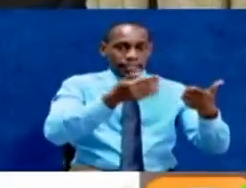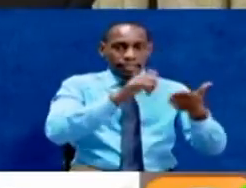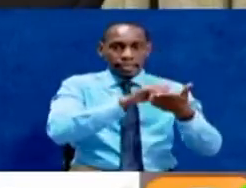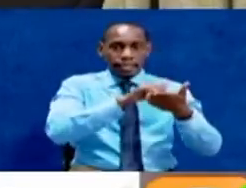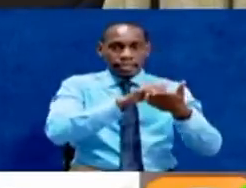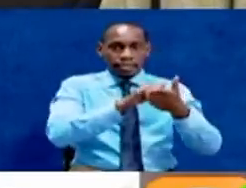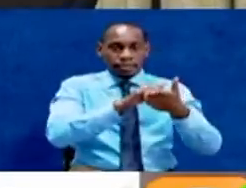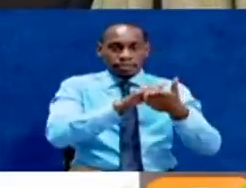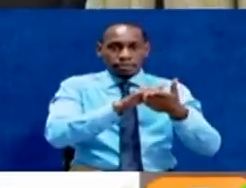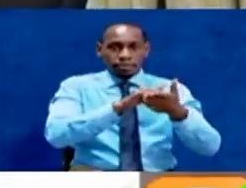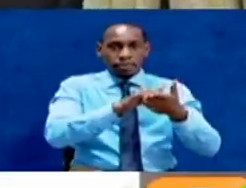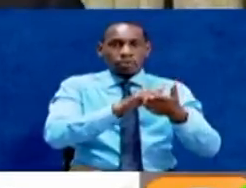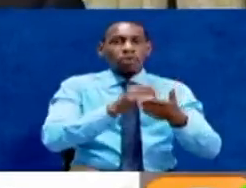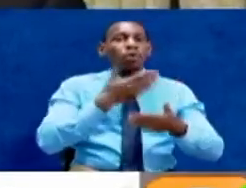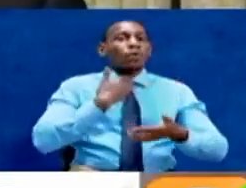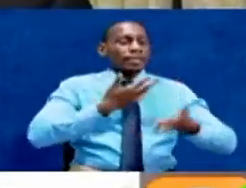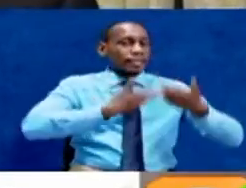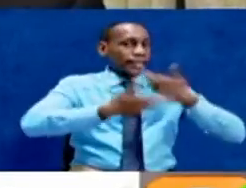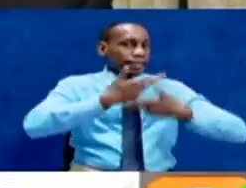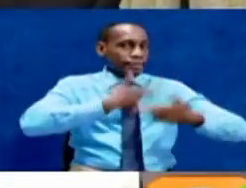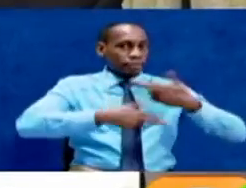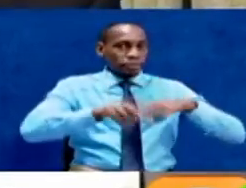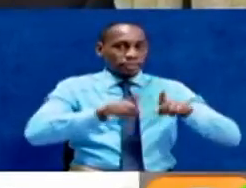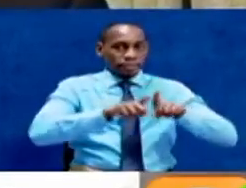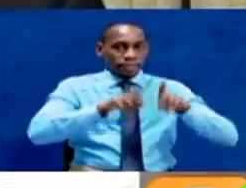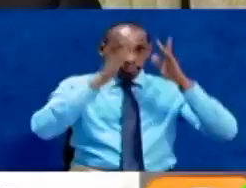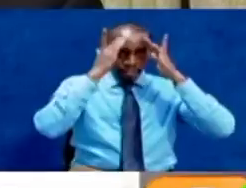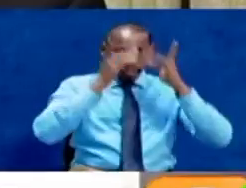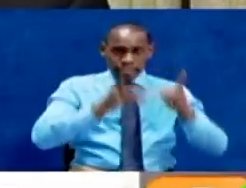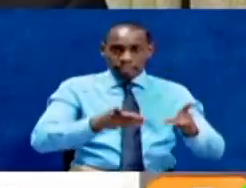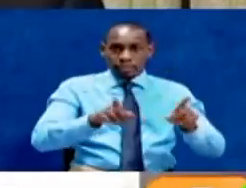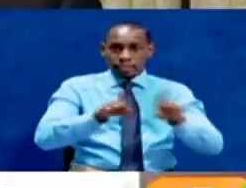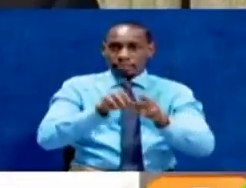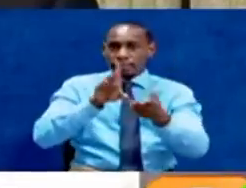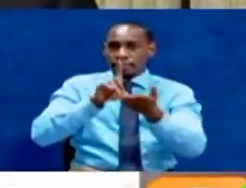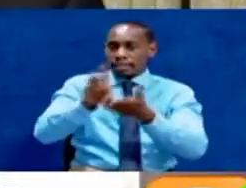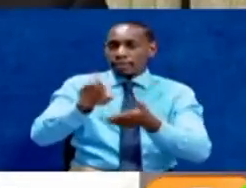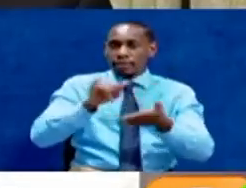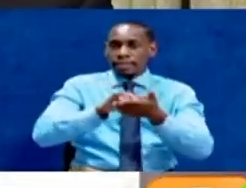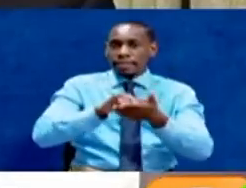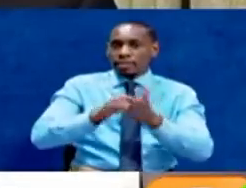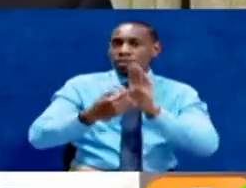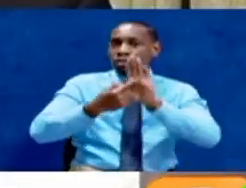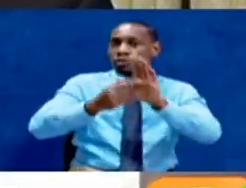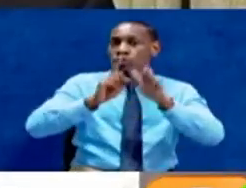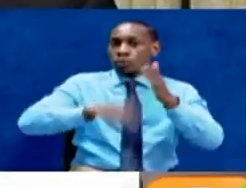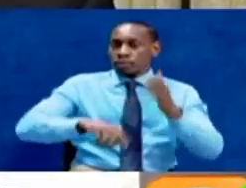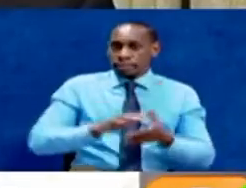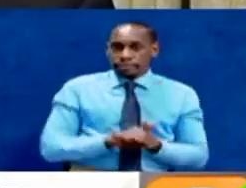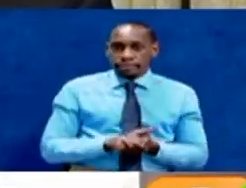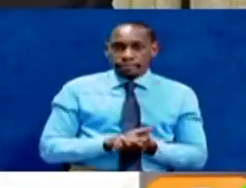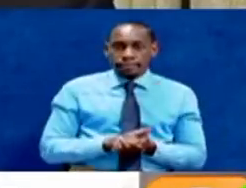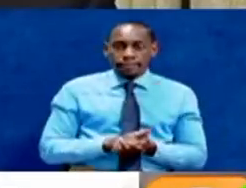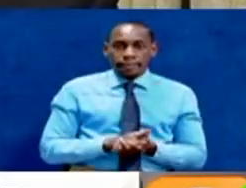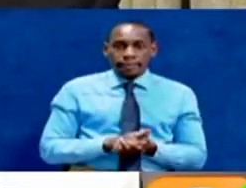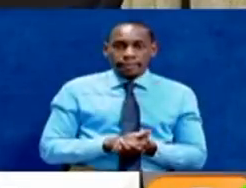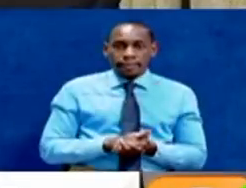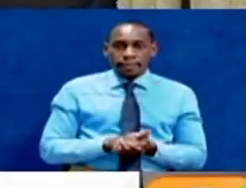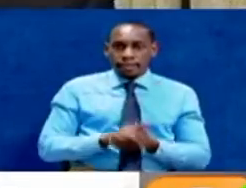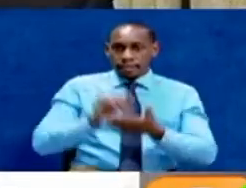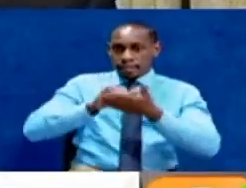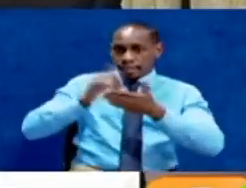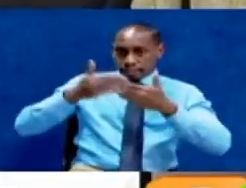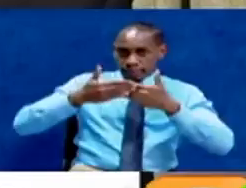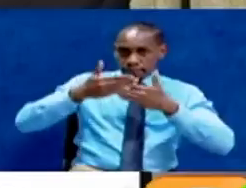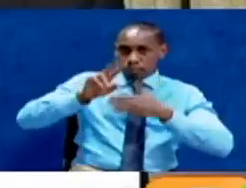out to ask for a review of that ruling, then you are kicked out. That should tell you that in the